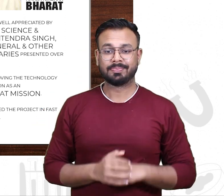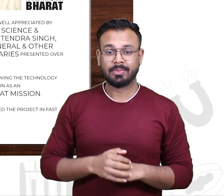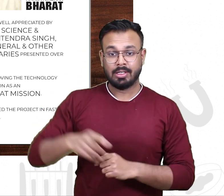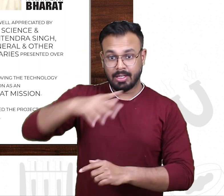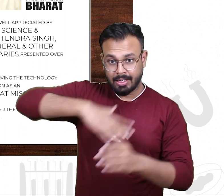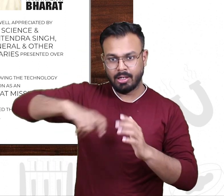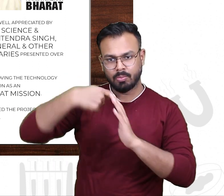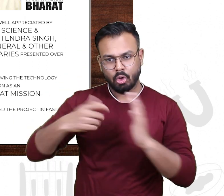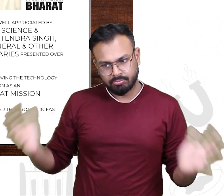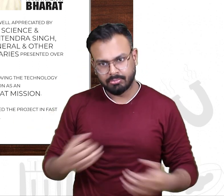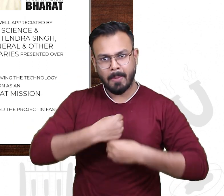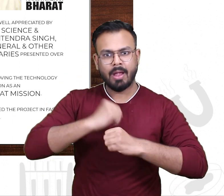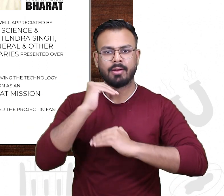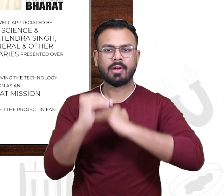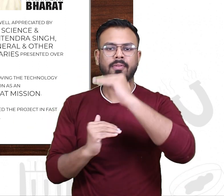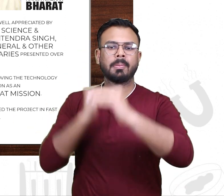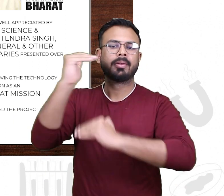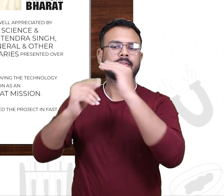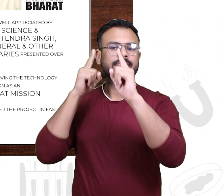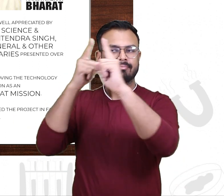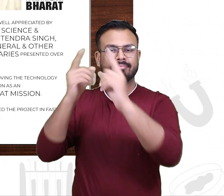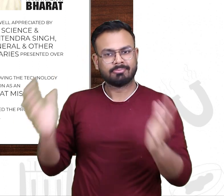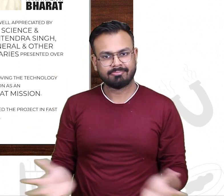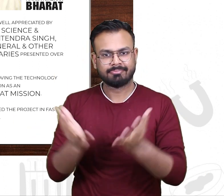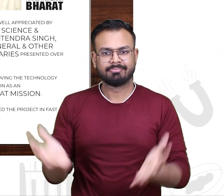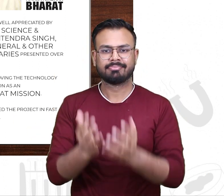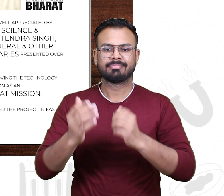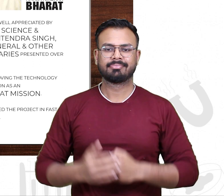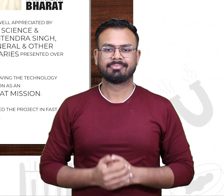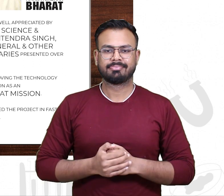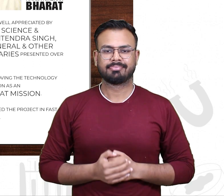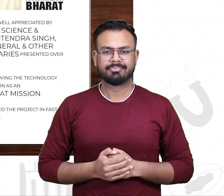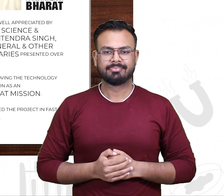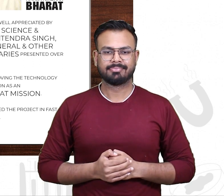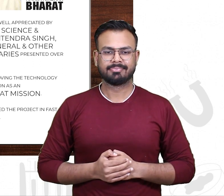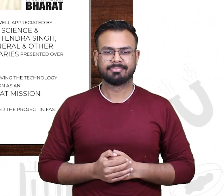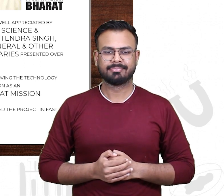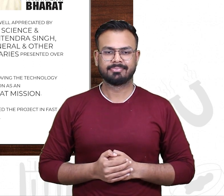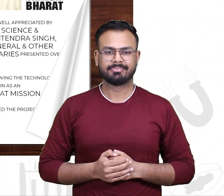mission. Accordingly, CSIR approved the project in fast-track development mode.